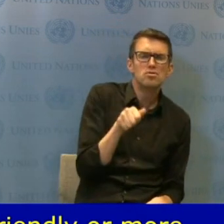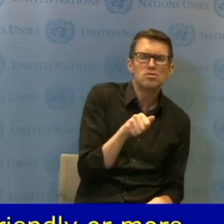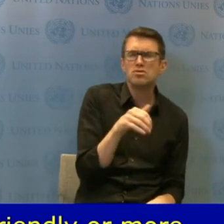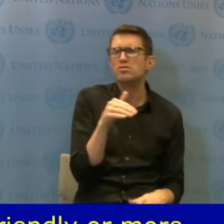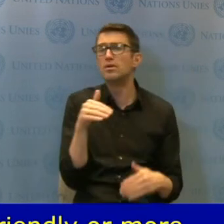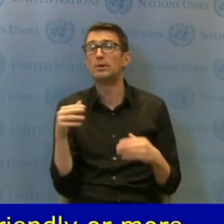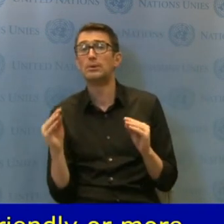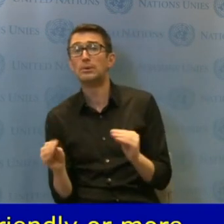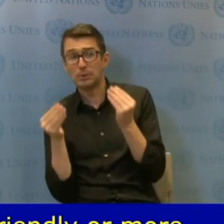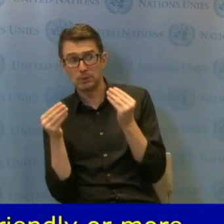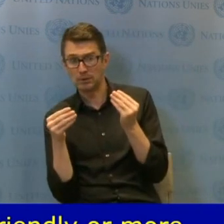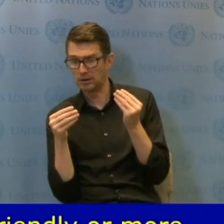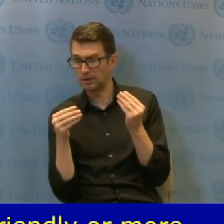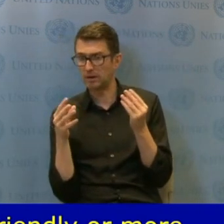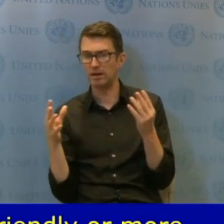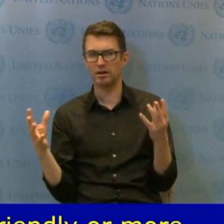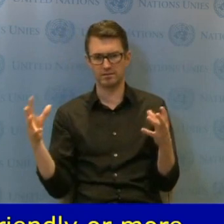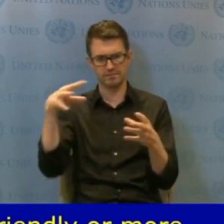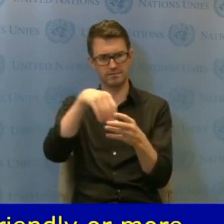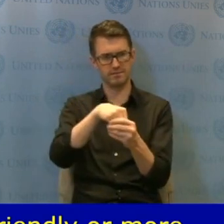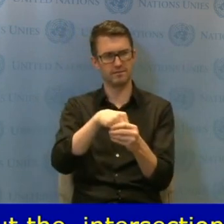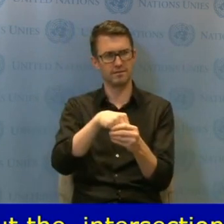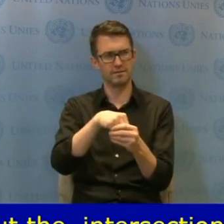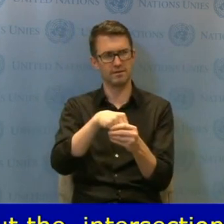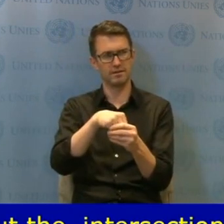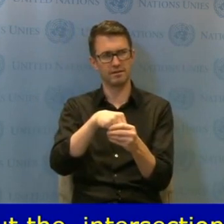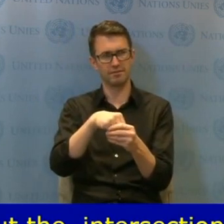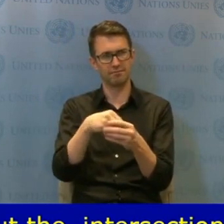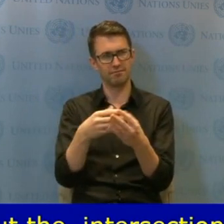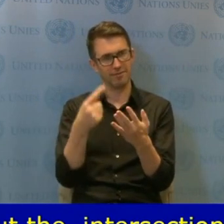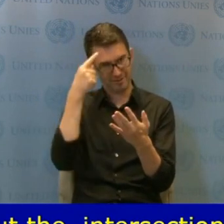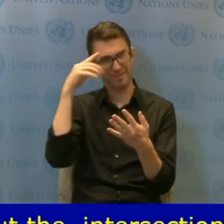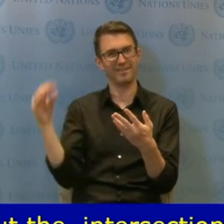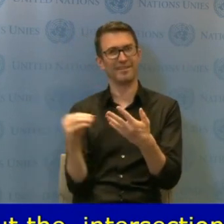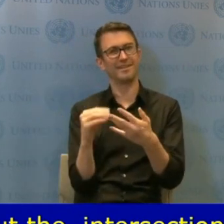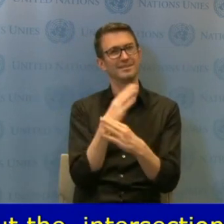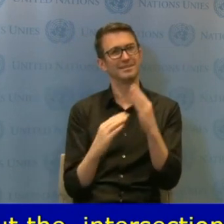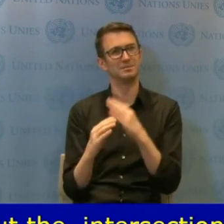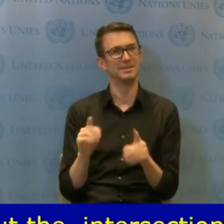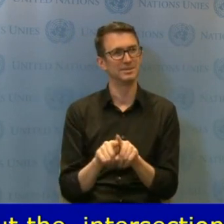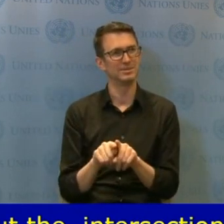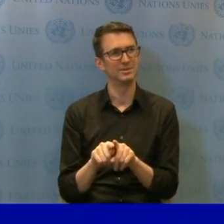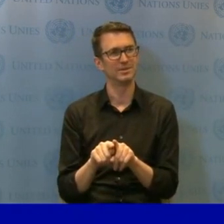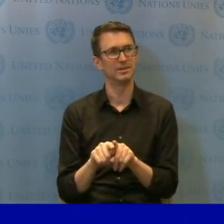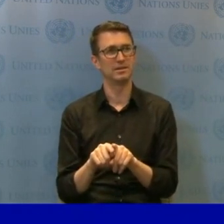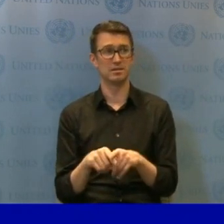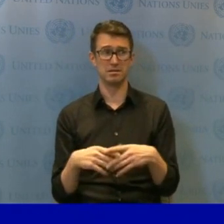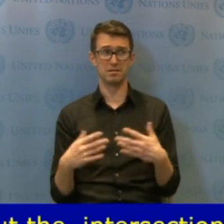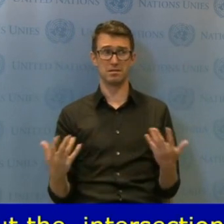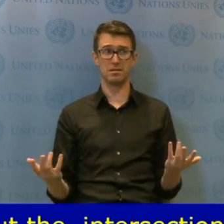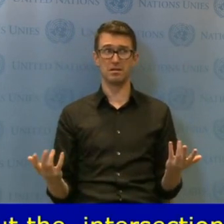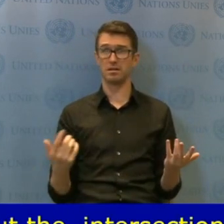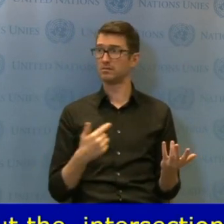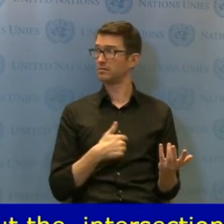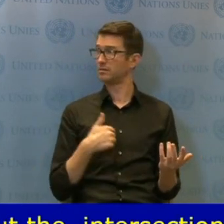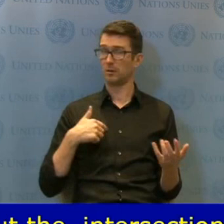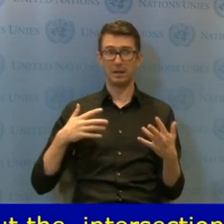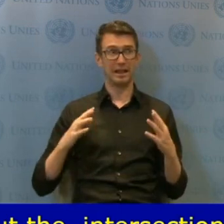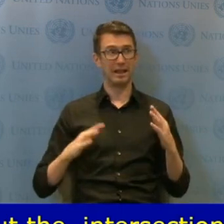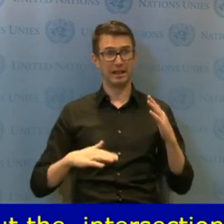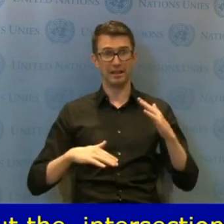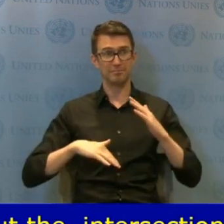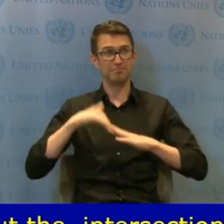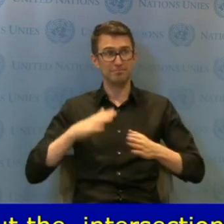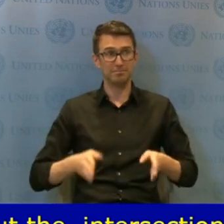to making sure that our built environment reflects the values that we have. Because really,